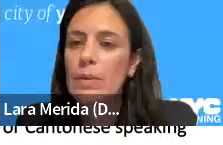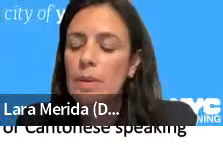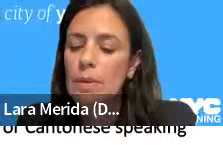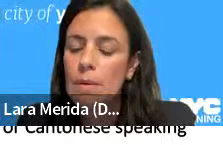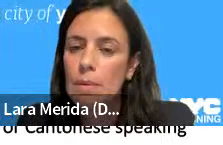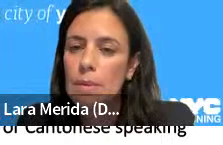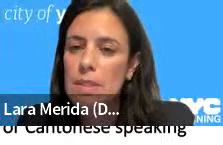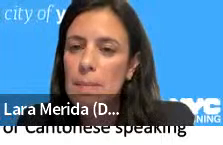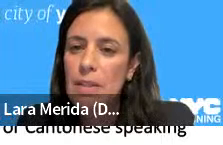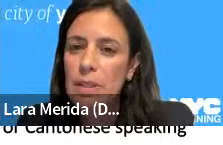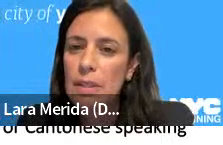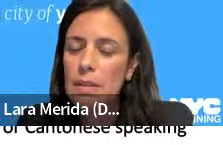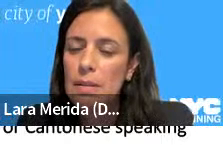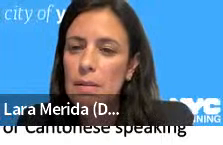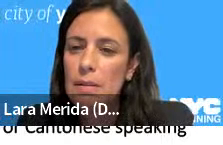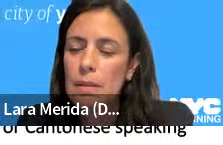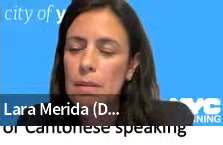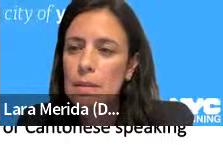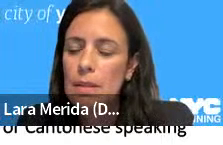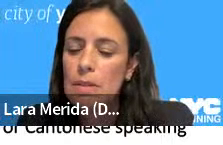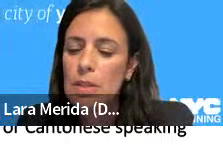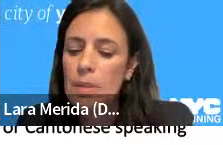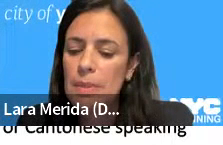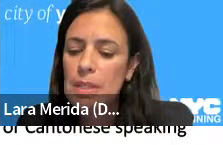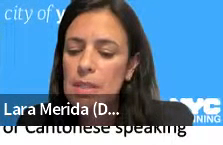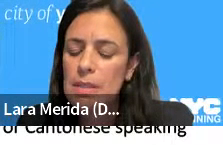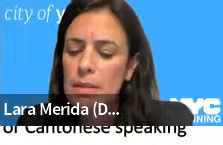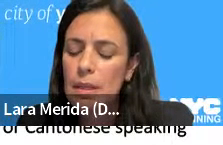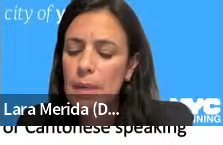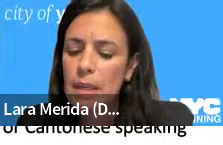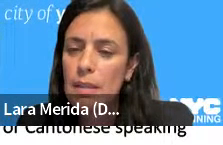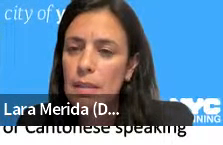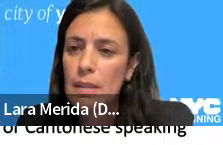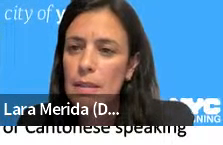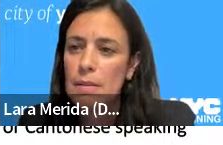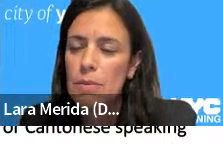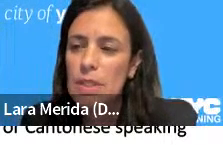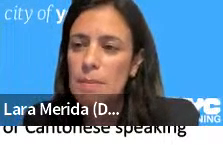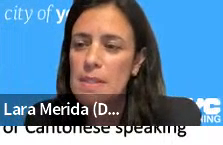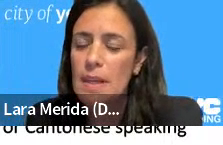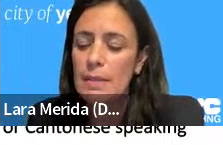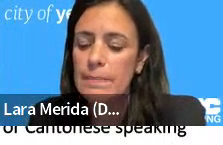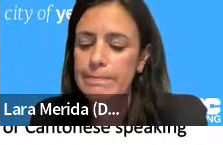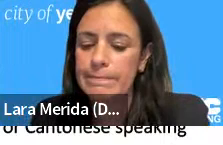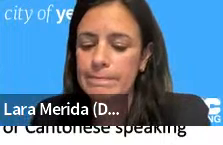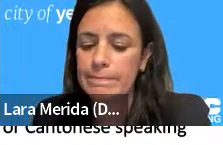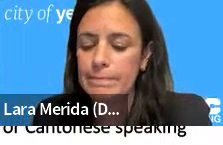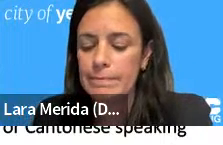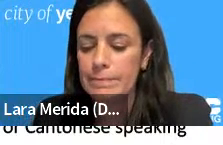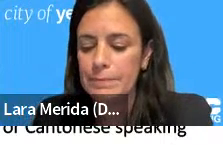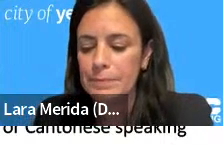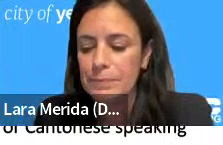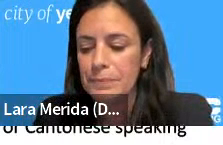Thank you. Would the Mandarin interpreter please unmic and read from the slide?